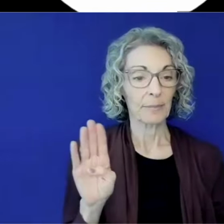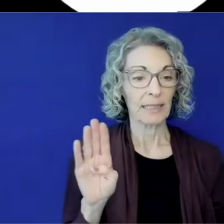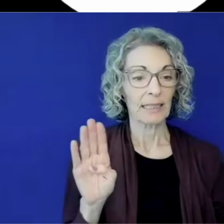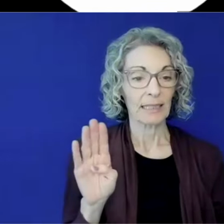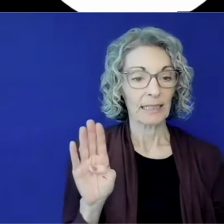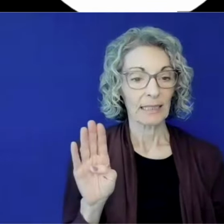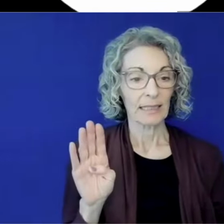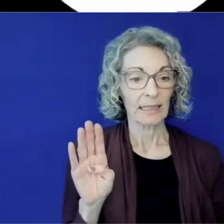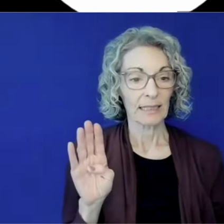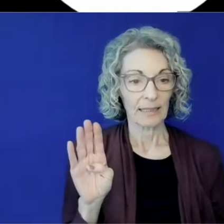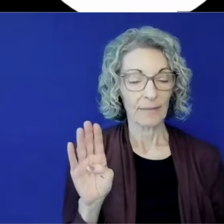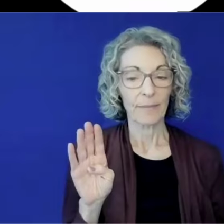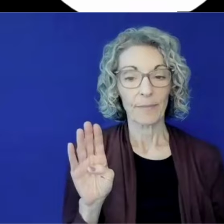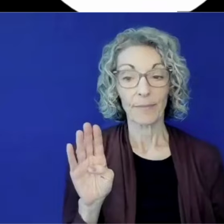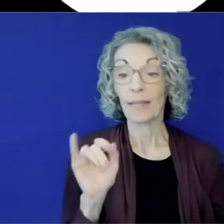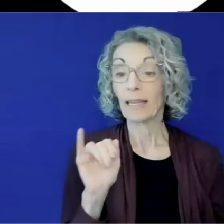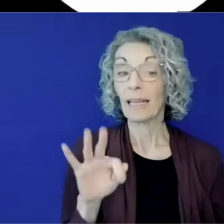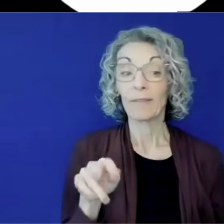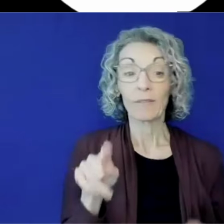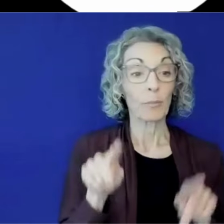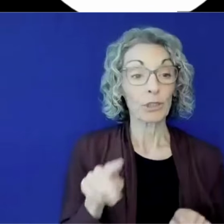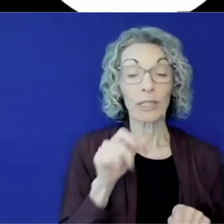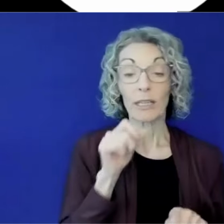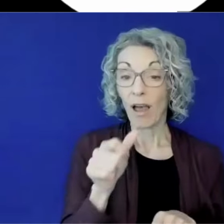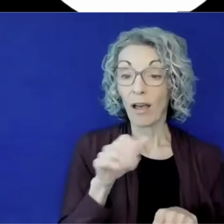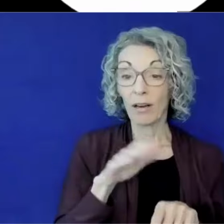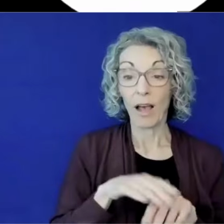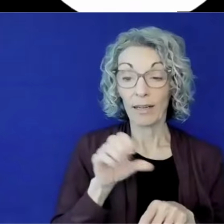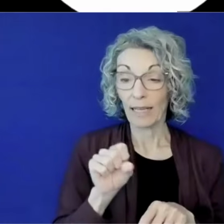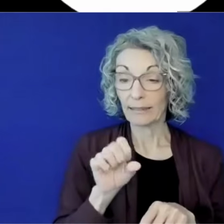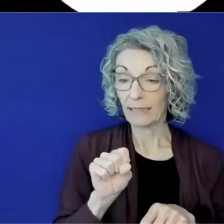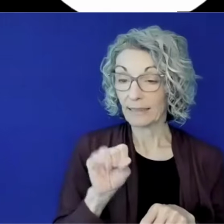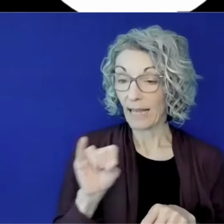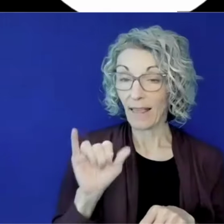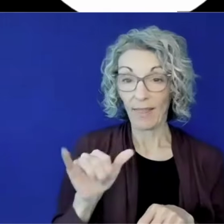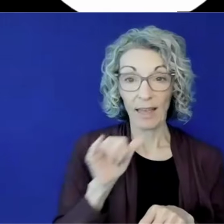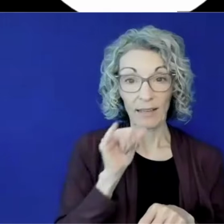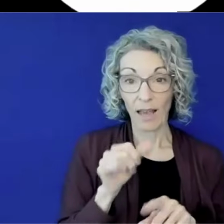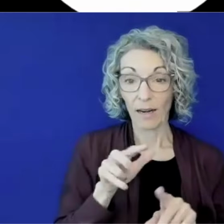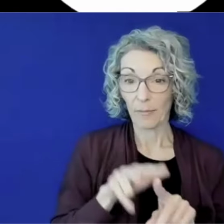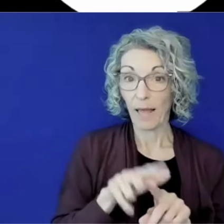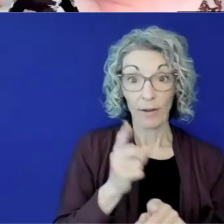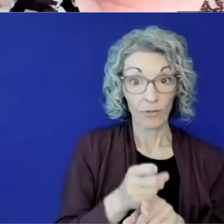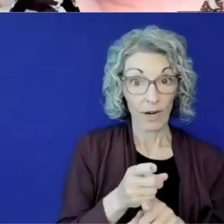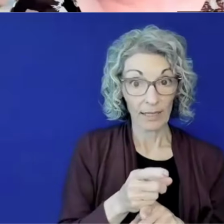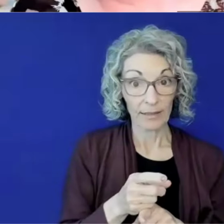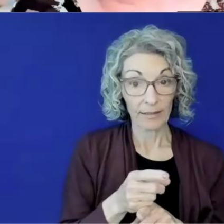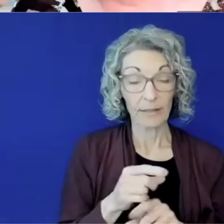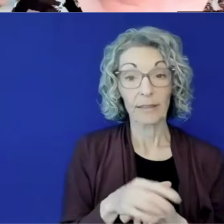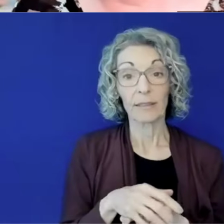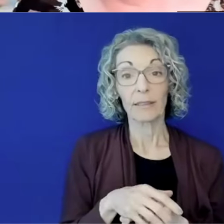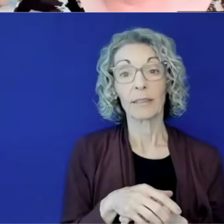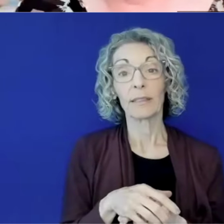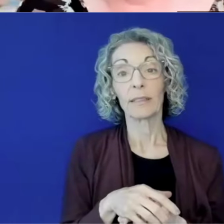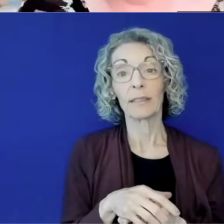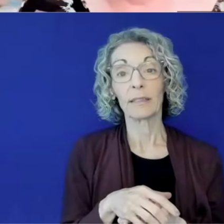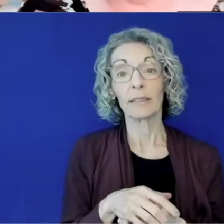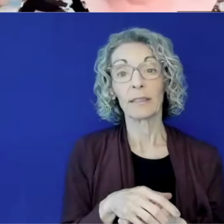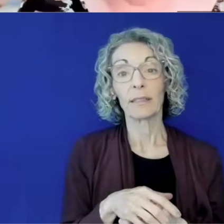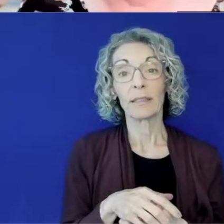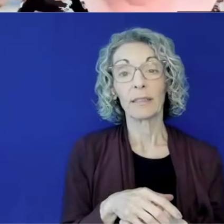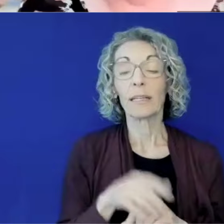It looks like if the person's not on SSI, so then that's not going to apply, right, Deborah? If I don't want SSI, yeah,